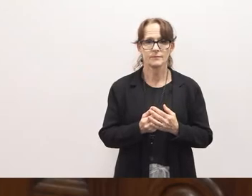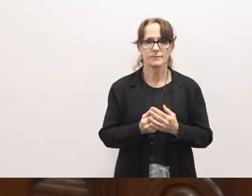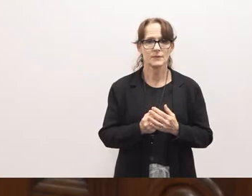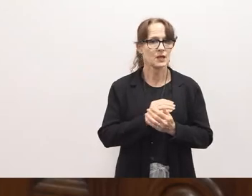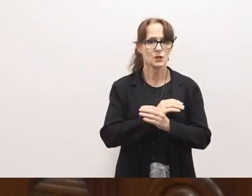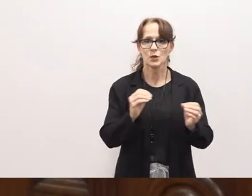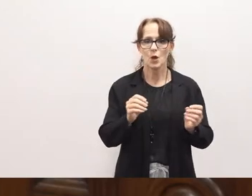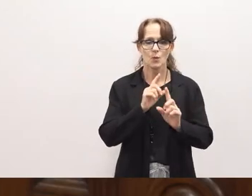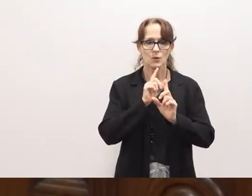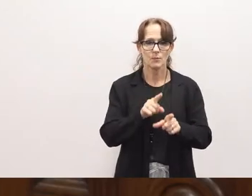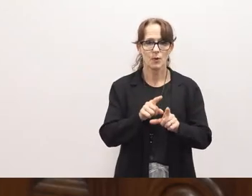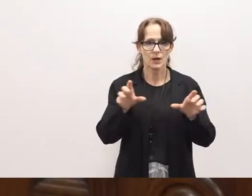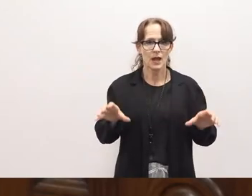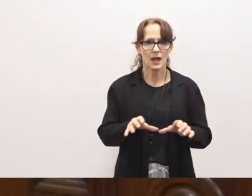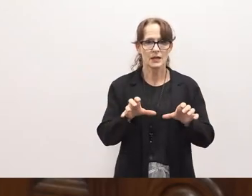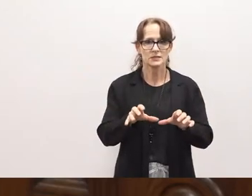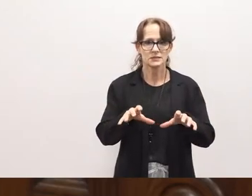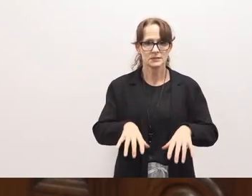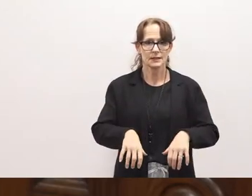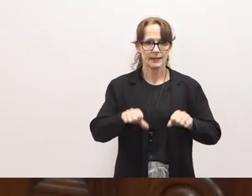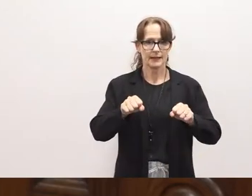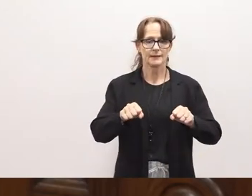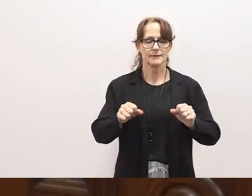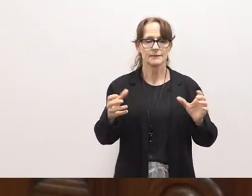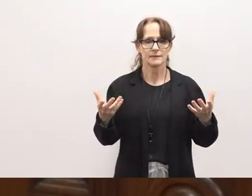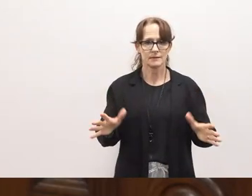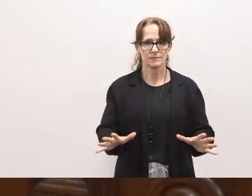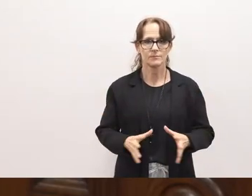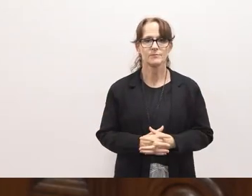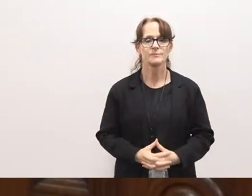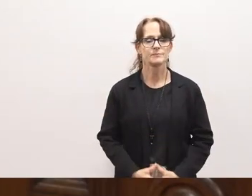no reportable actions taken.